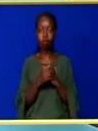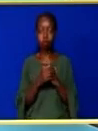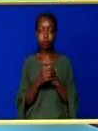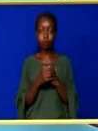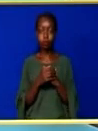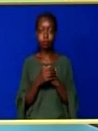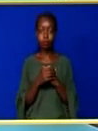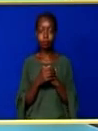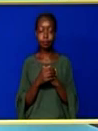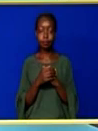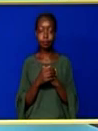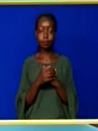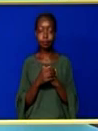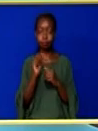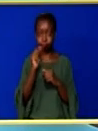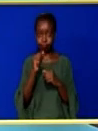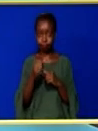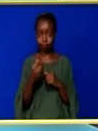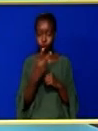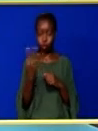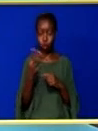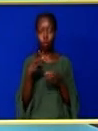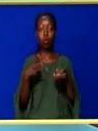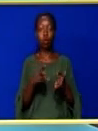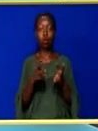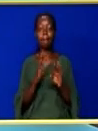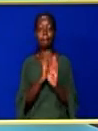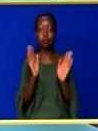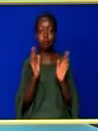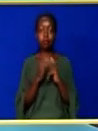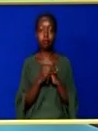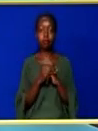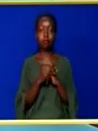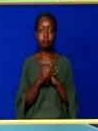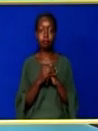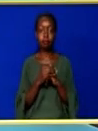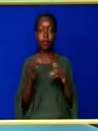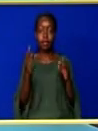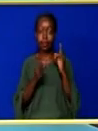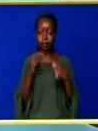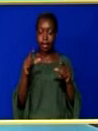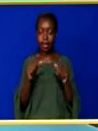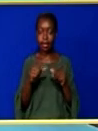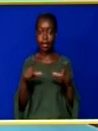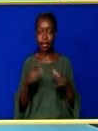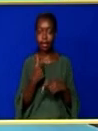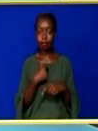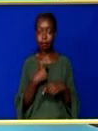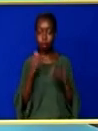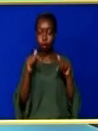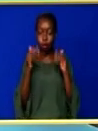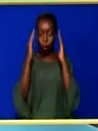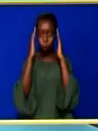you can become a Kenyan citizen. Yes. So those are the only 2 ways. Wow. Yes. Wow, okay. So if you can allow me, Mr. Lewa, today we want to deal